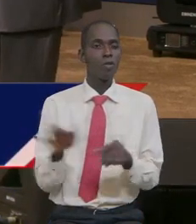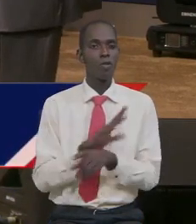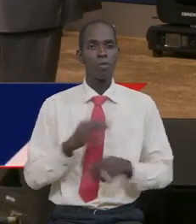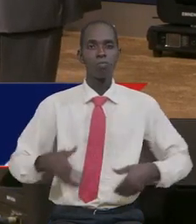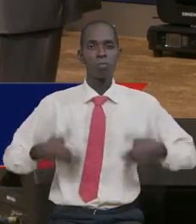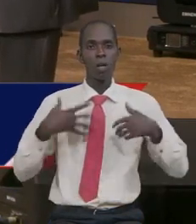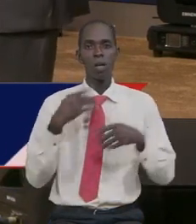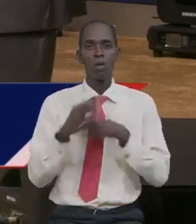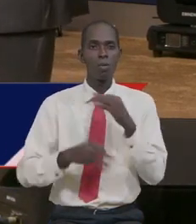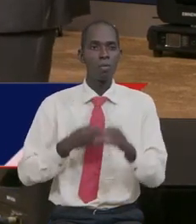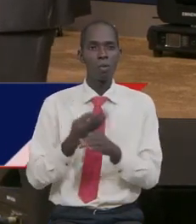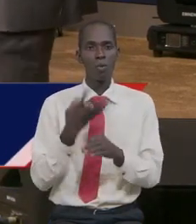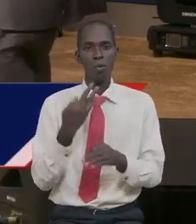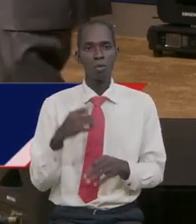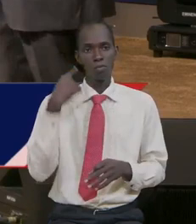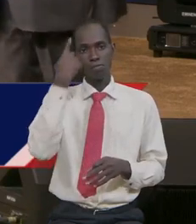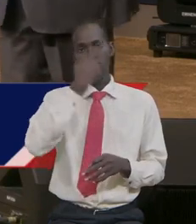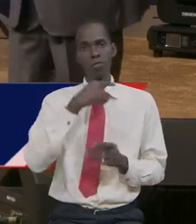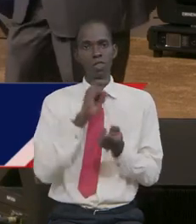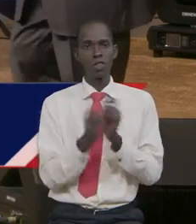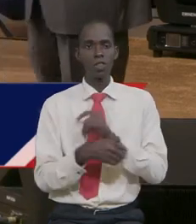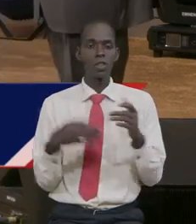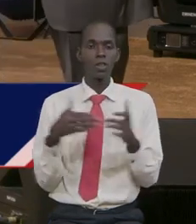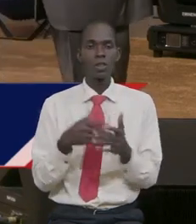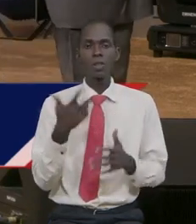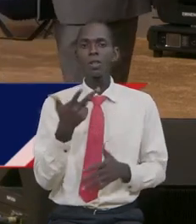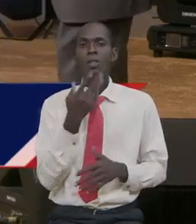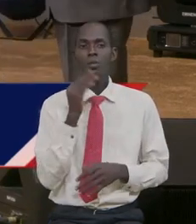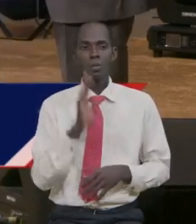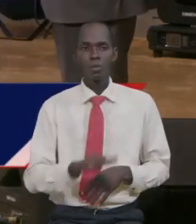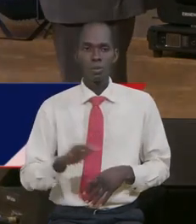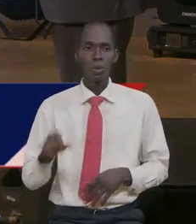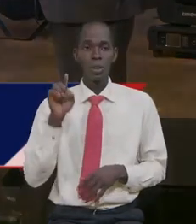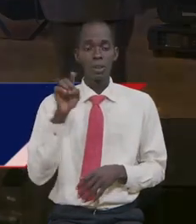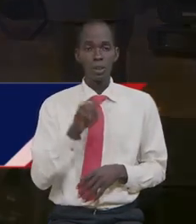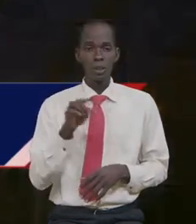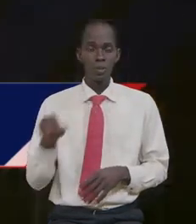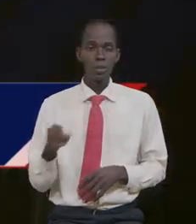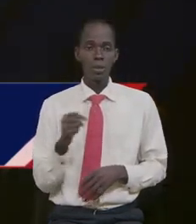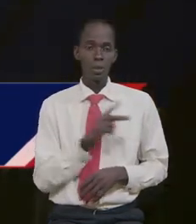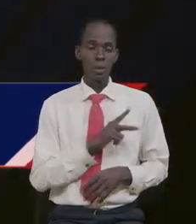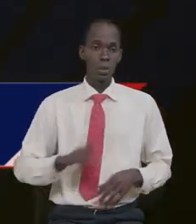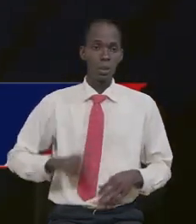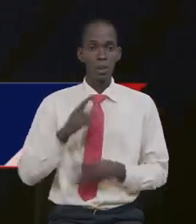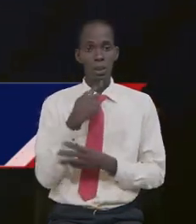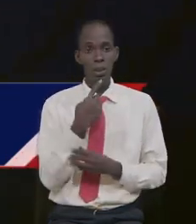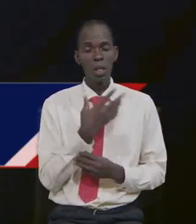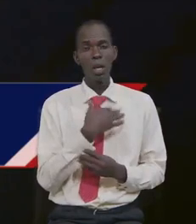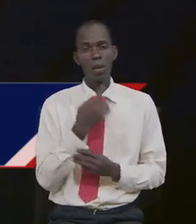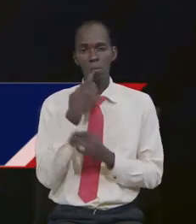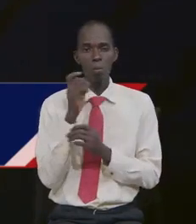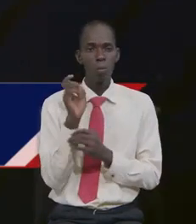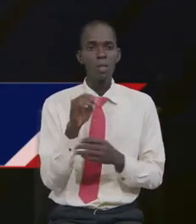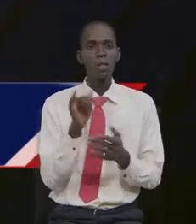visage changed against Shadrach, Meshach, and Abednego. Therefore he spake and commanded